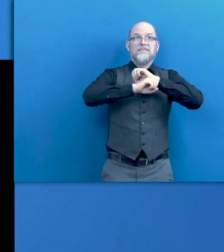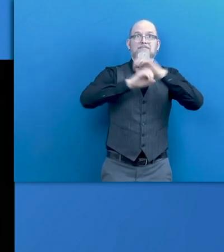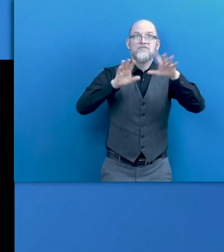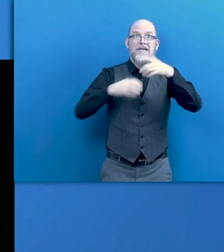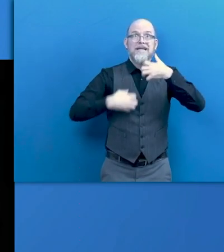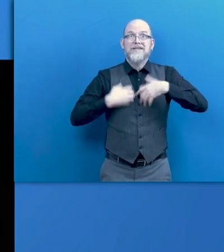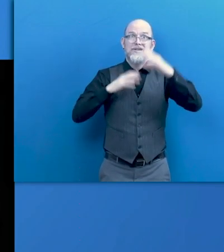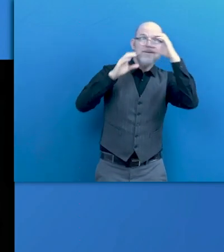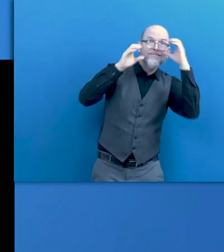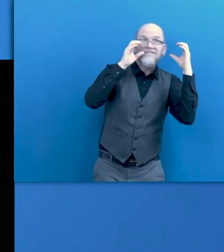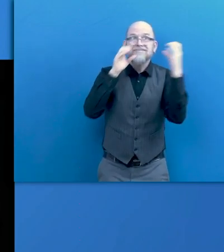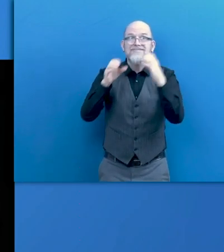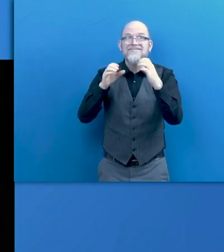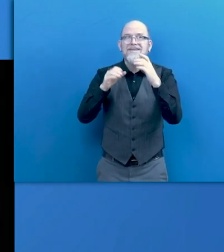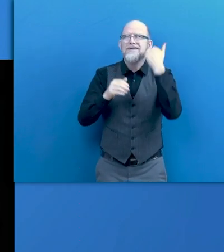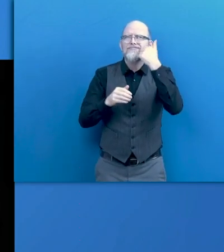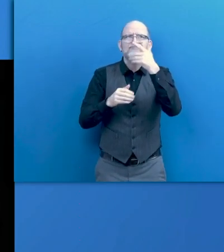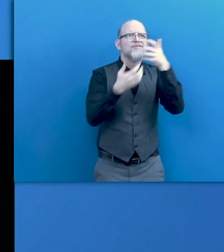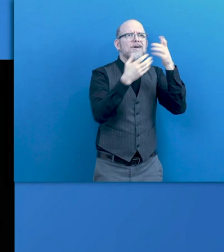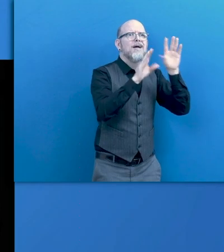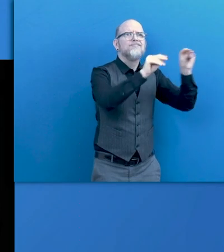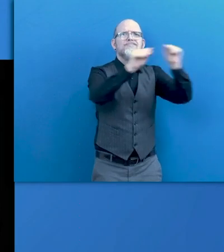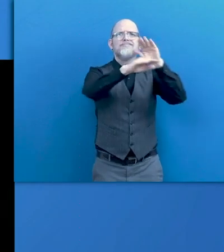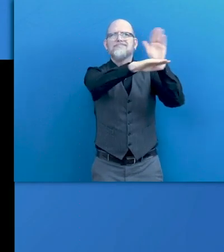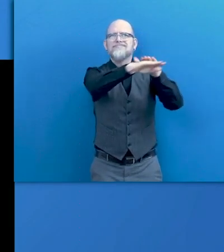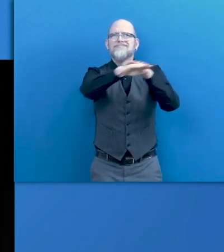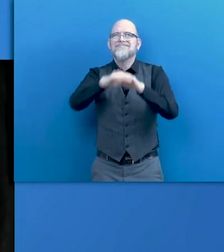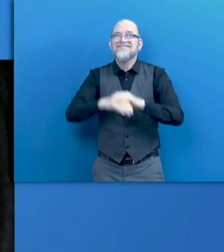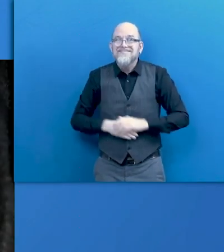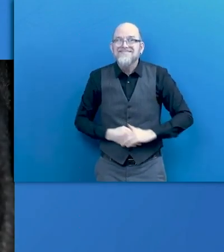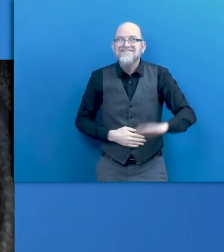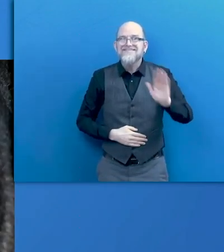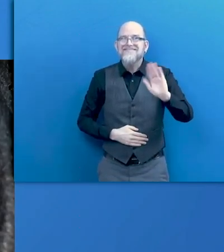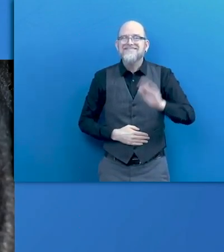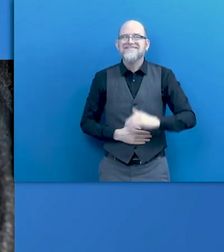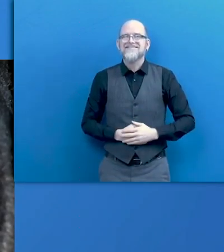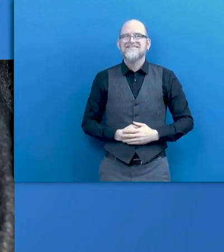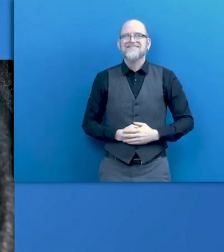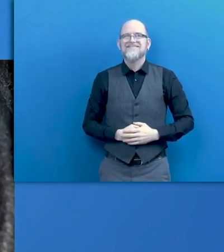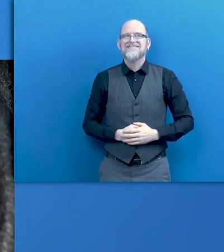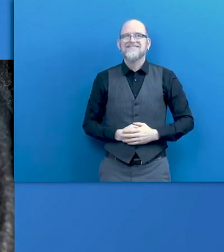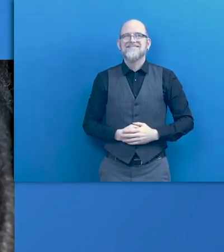watch, and I would be happy if you share it in all directions.